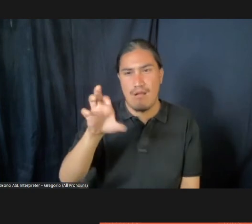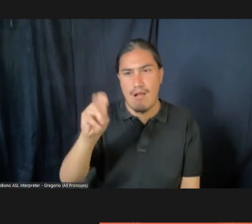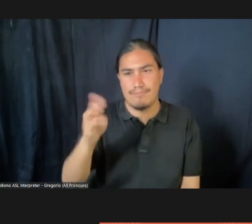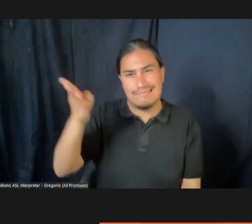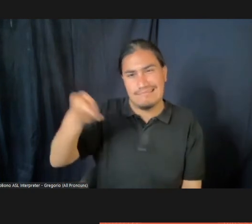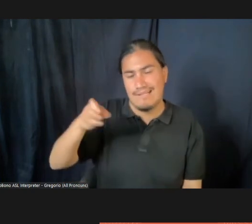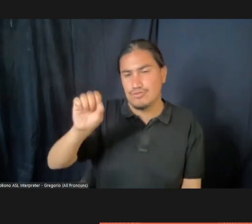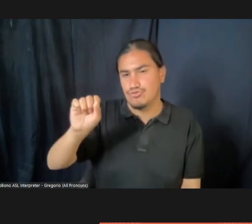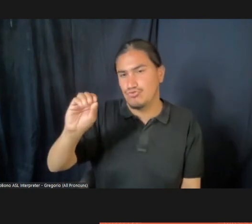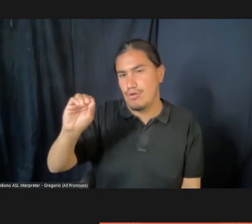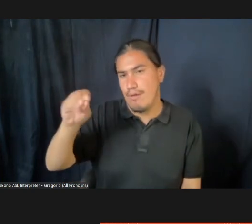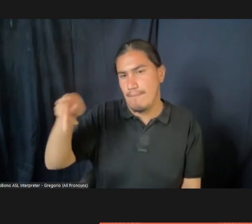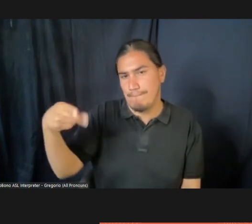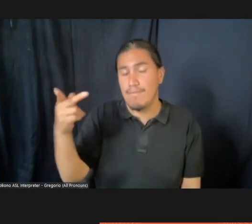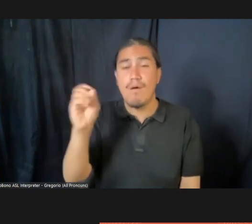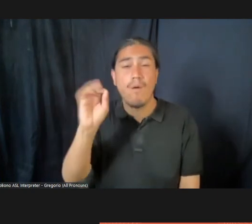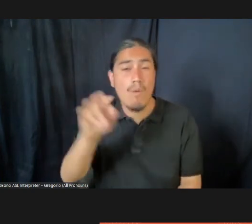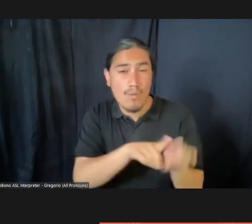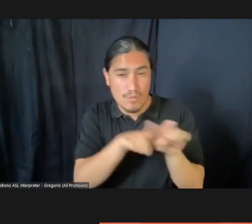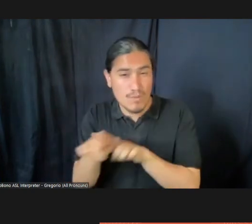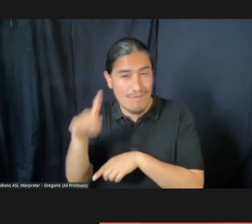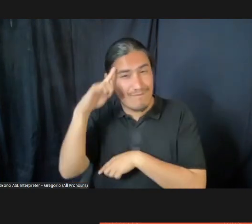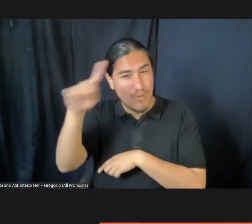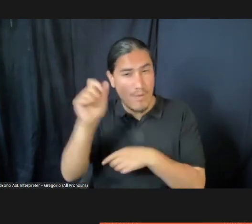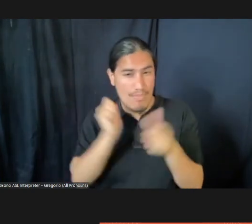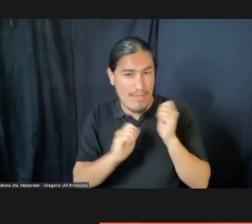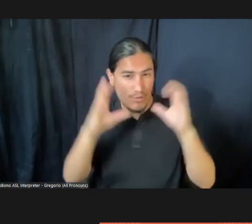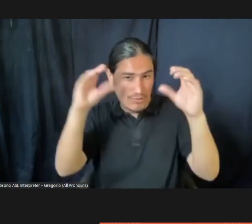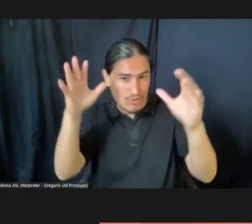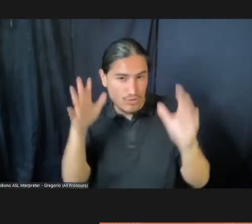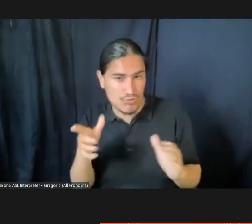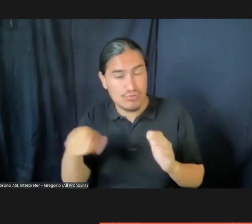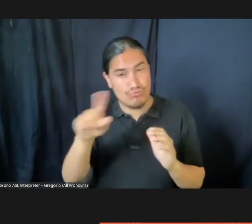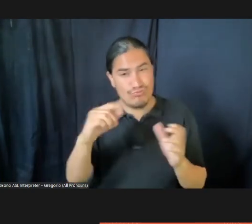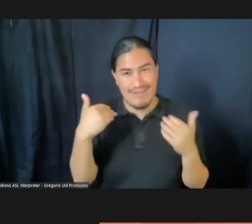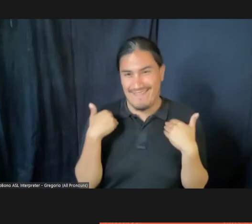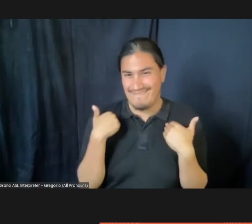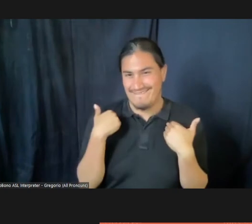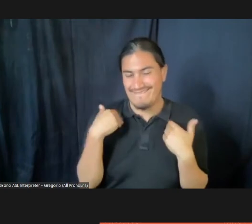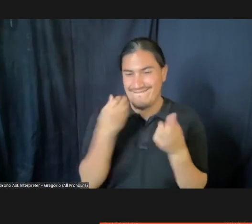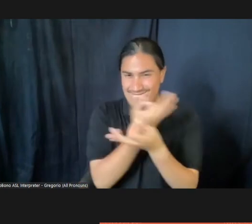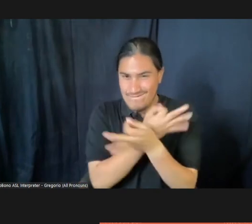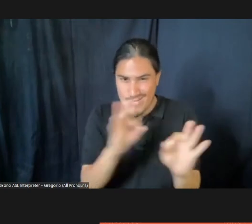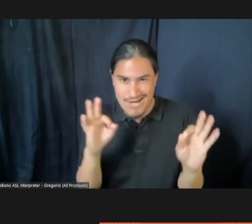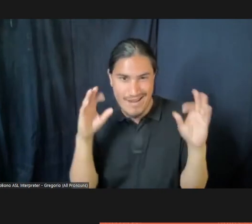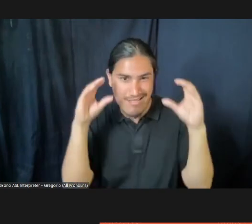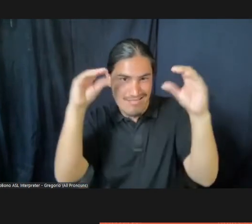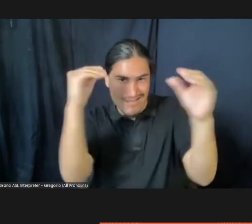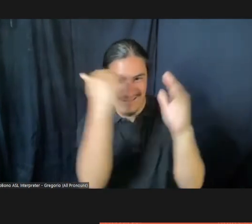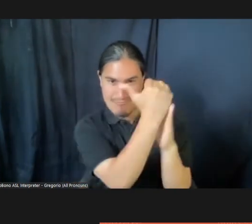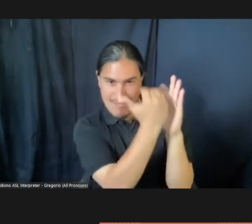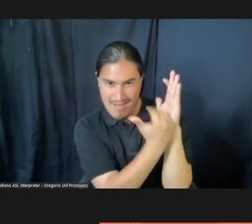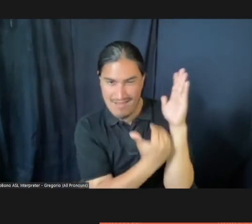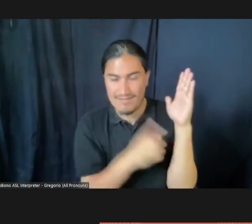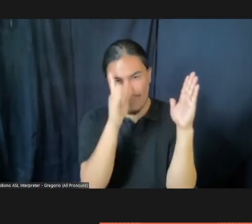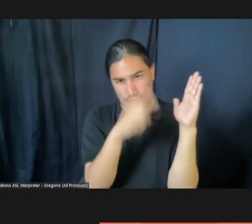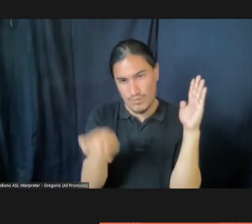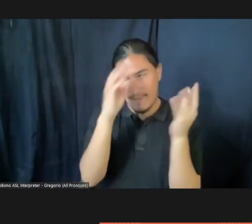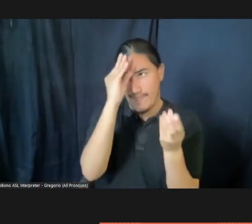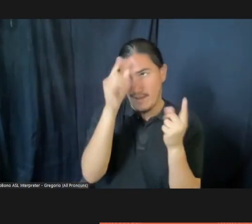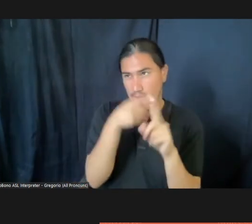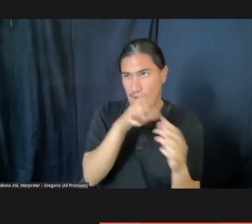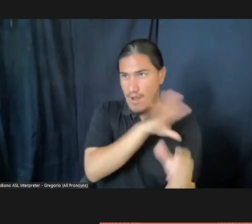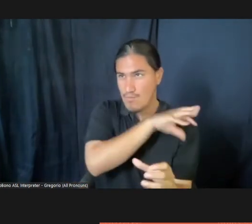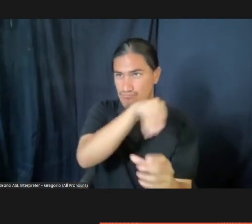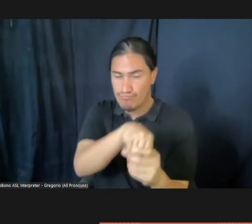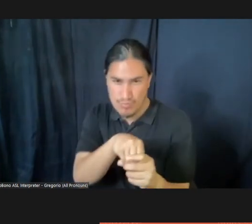Also for theater educators, you can check out free lesson plans that we have published to think about employing